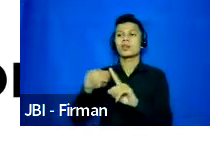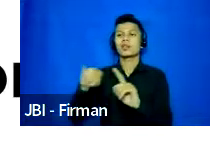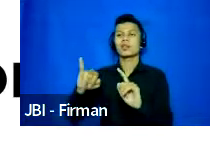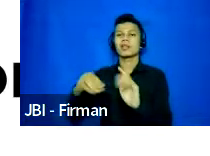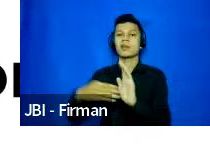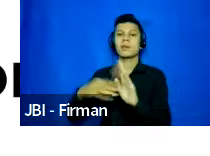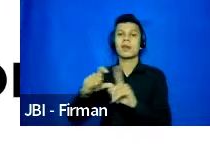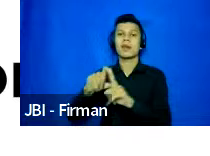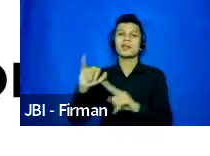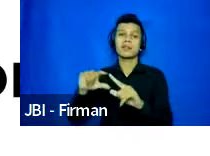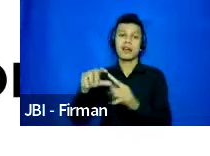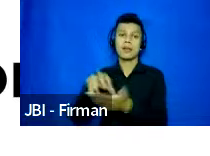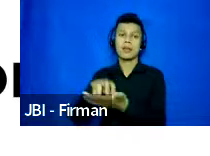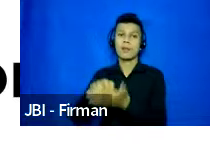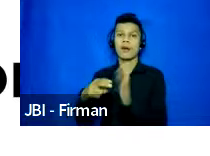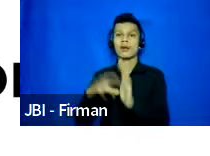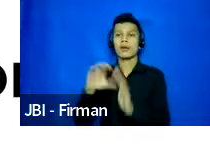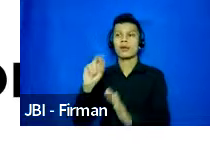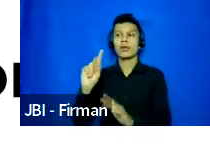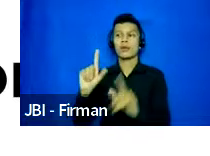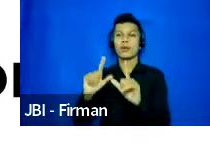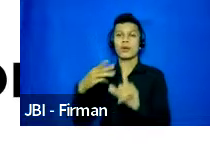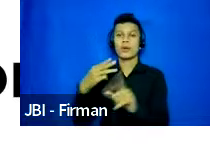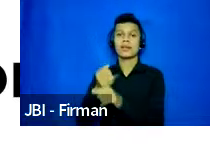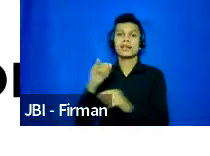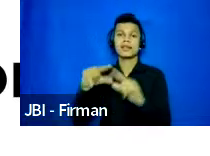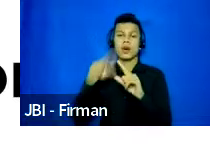course with student of history of